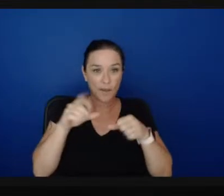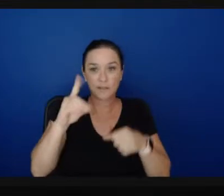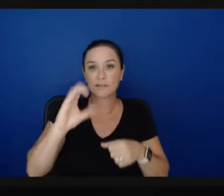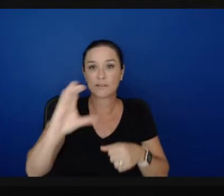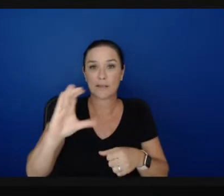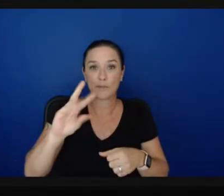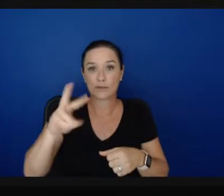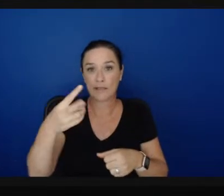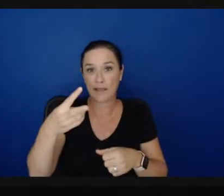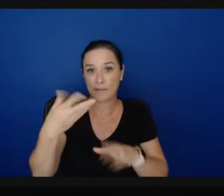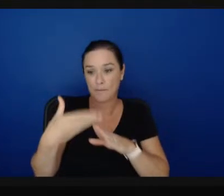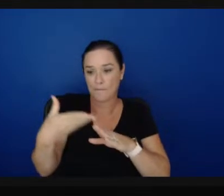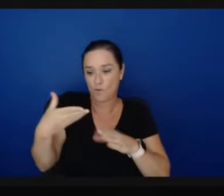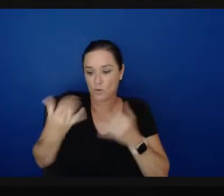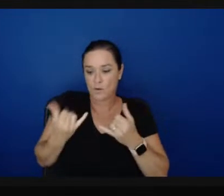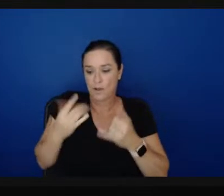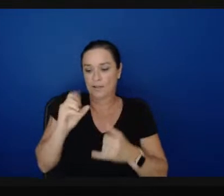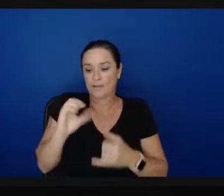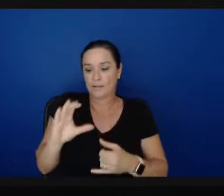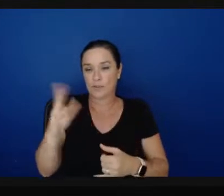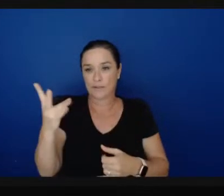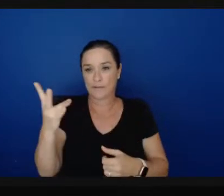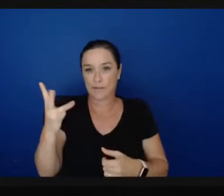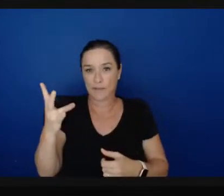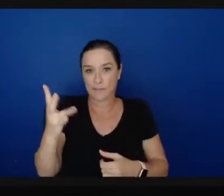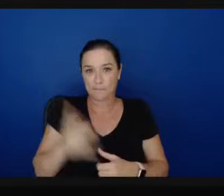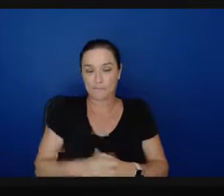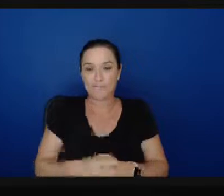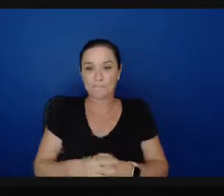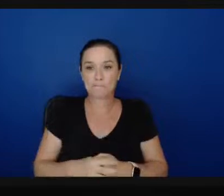the one today, December 7th.